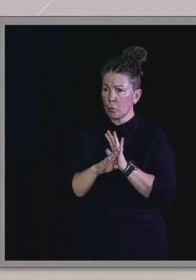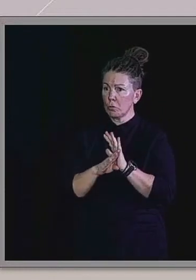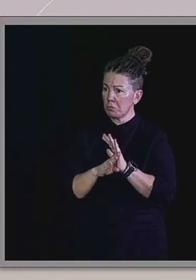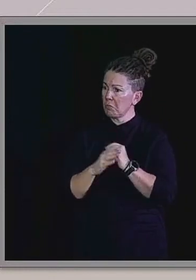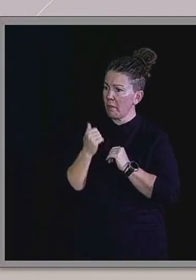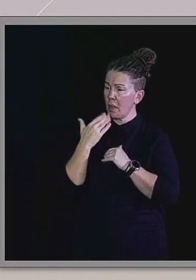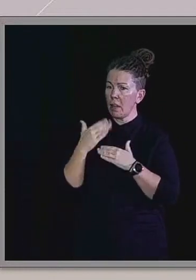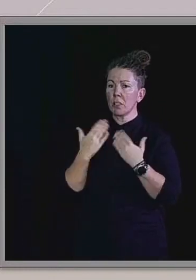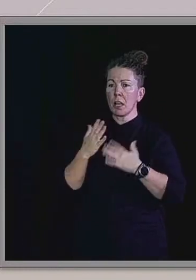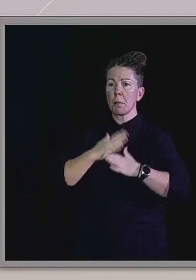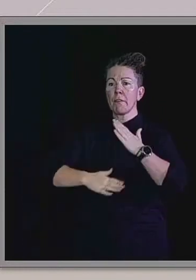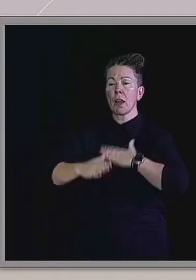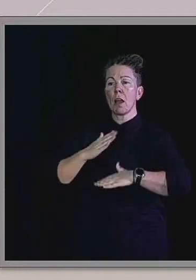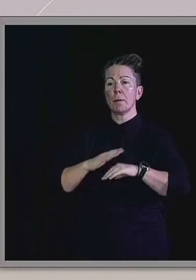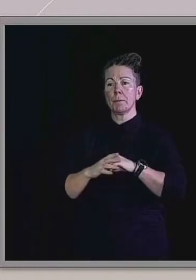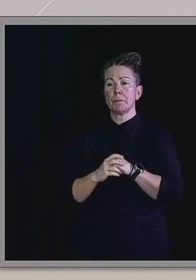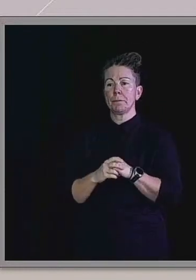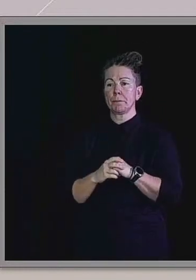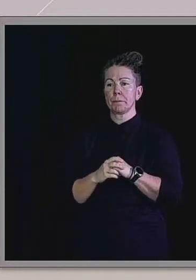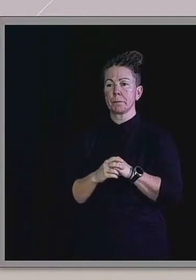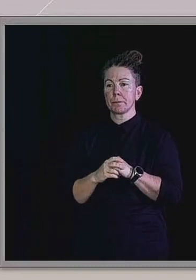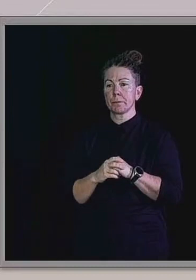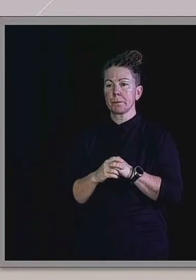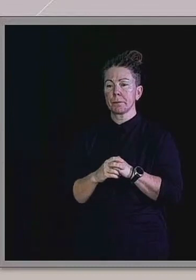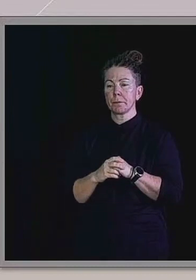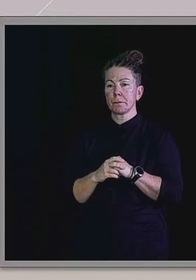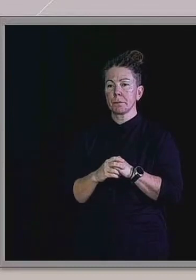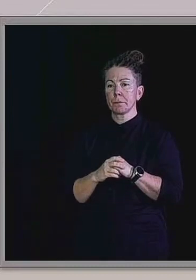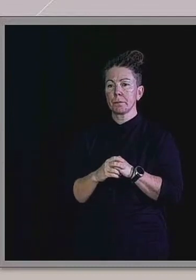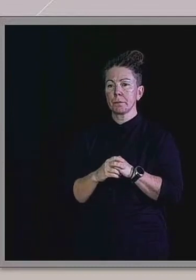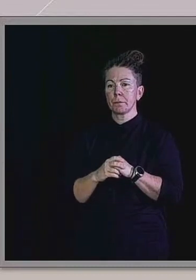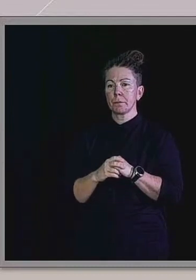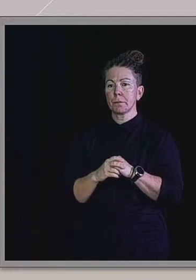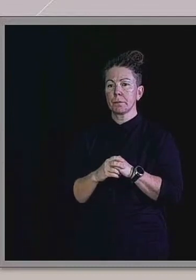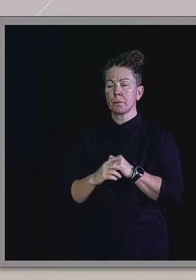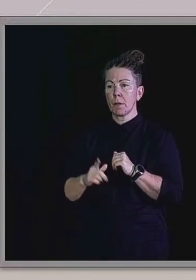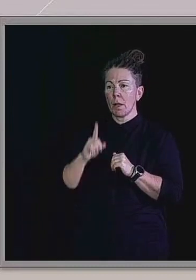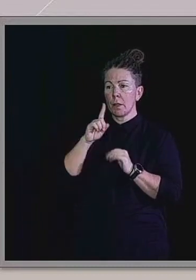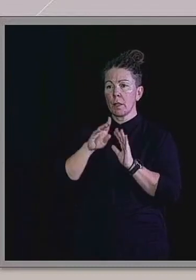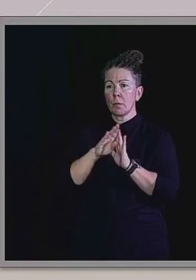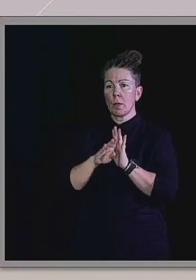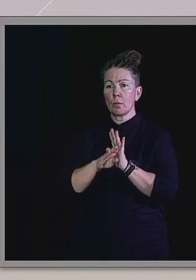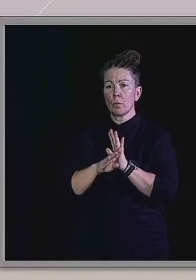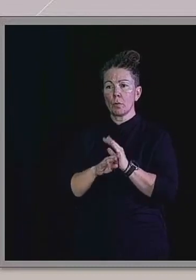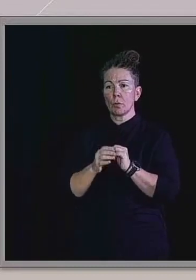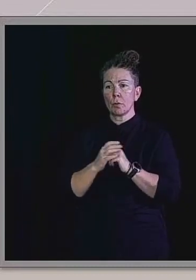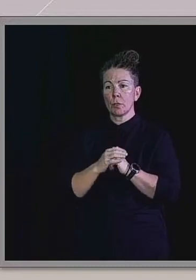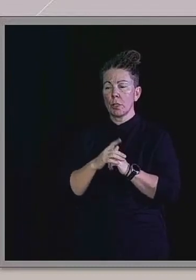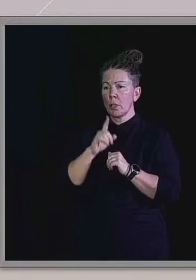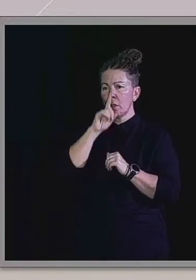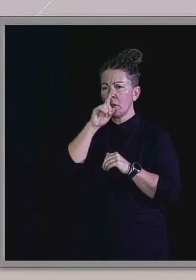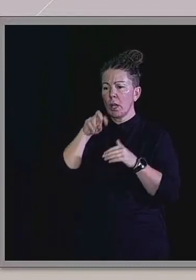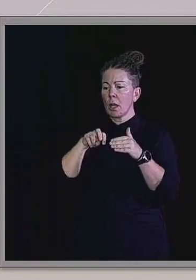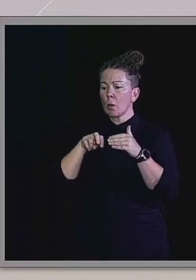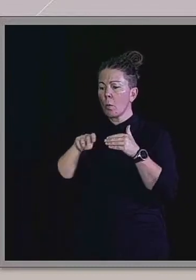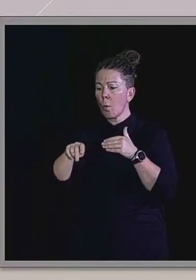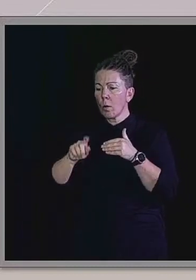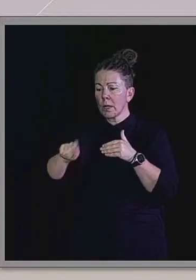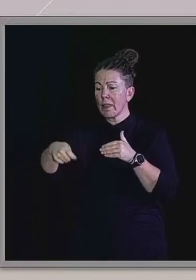everyday activities. There's one rule that you can't do is go into your neighbor's country without their